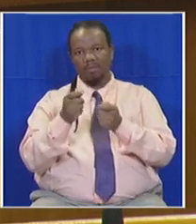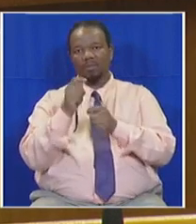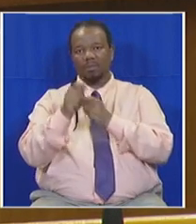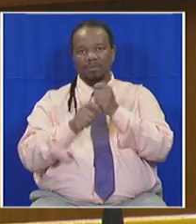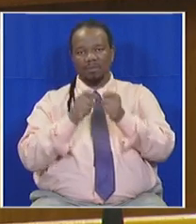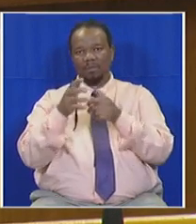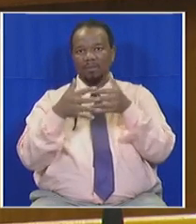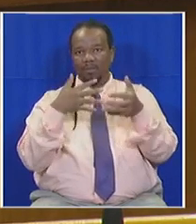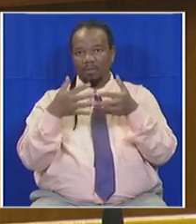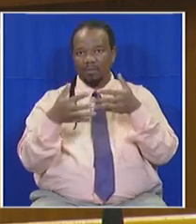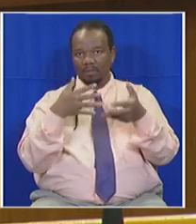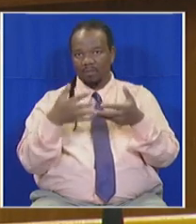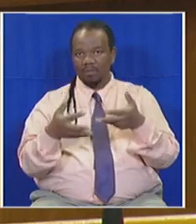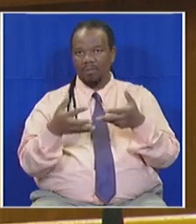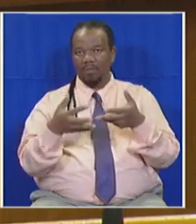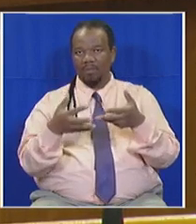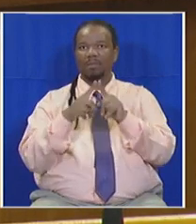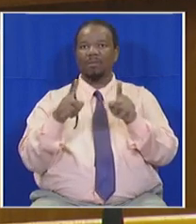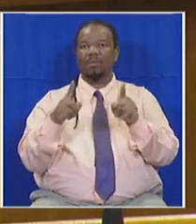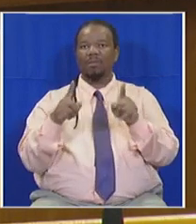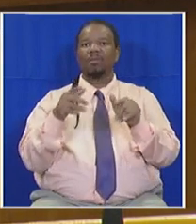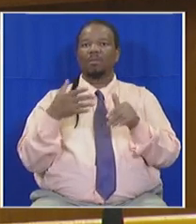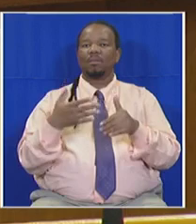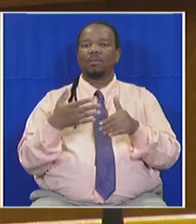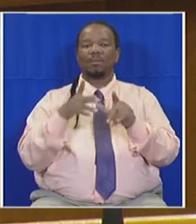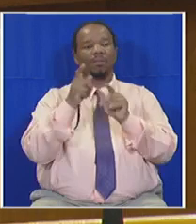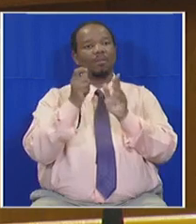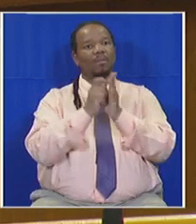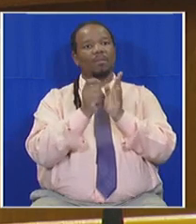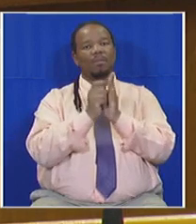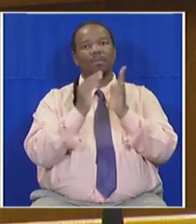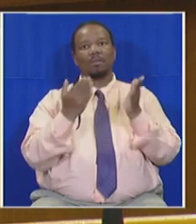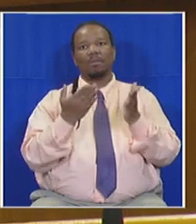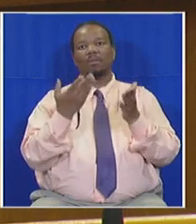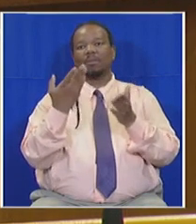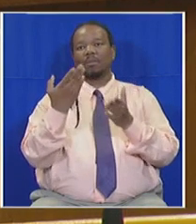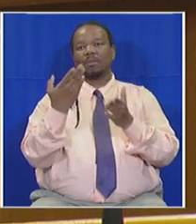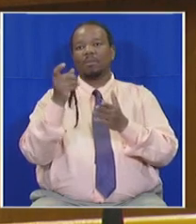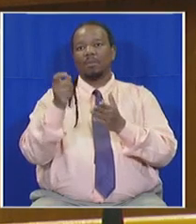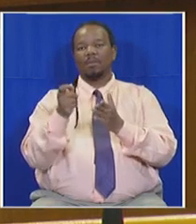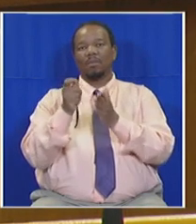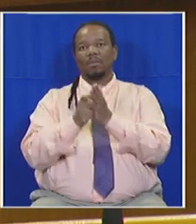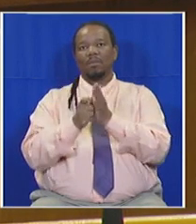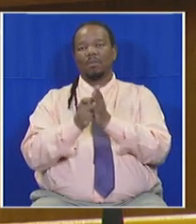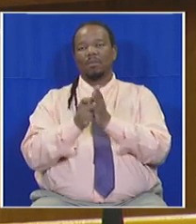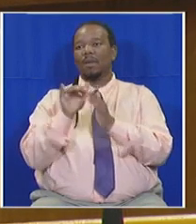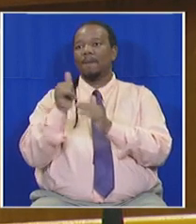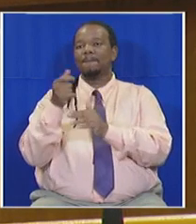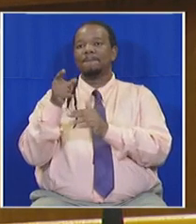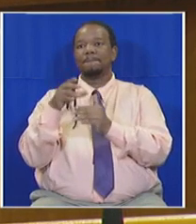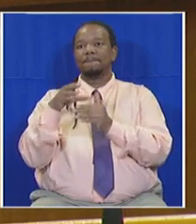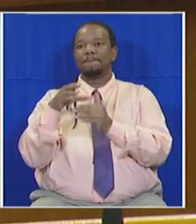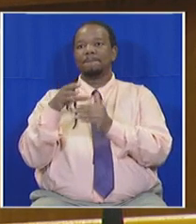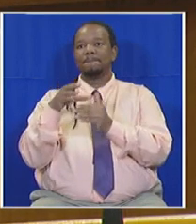classic, Native Life in South Africa, its author and journalist, founder member and first Secretary